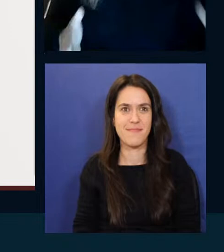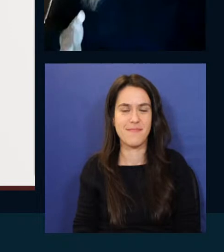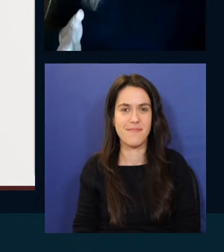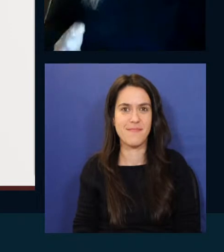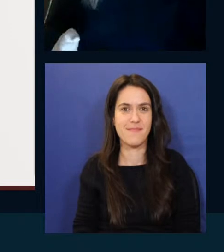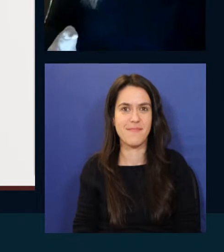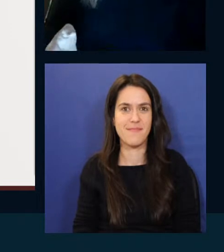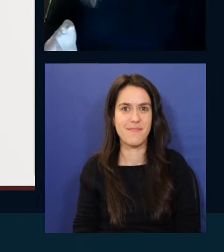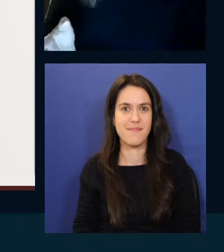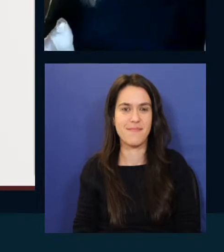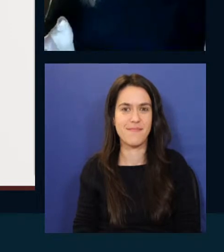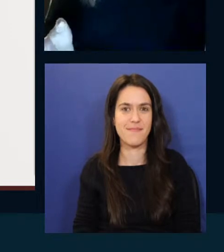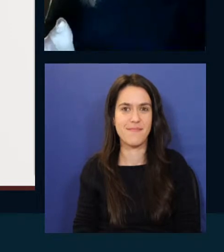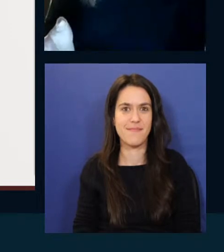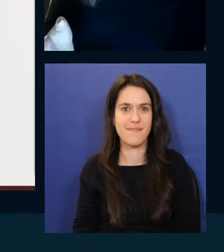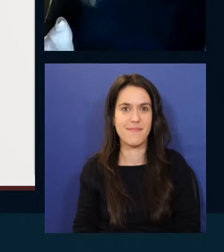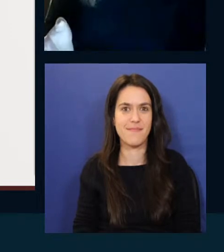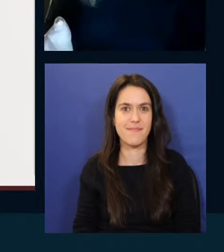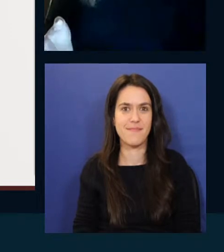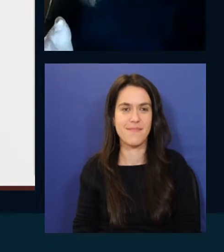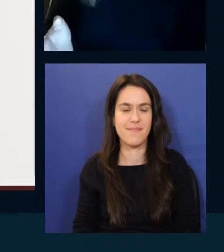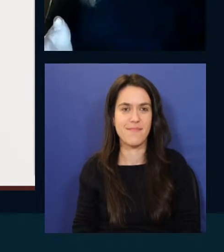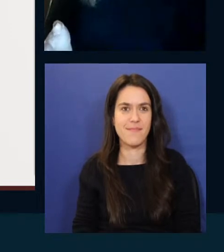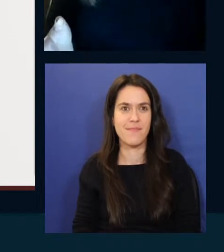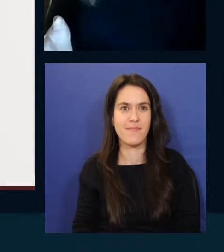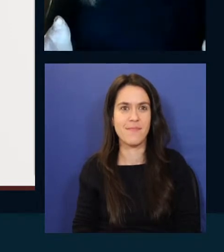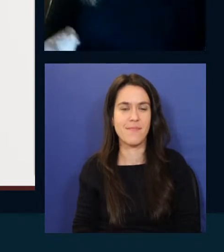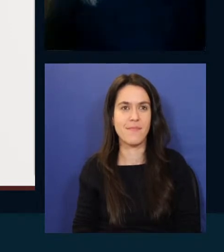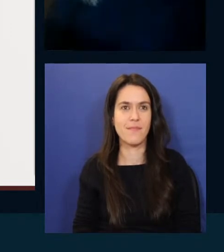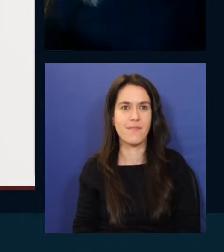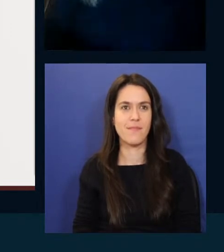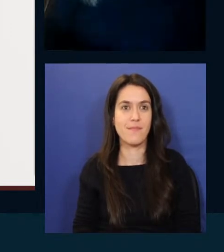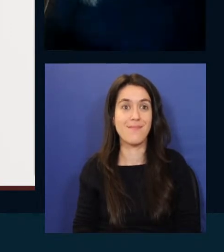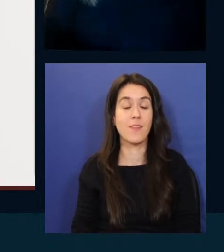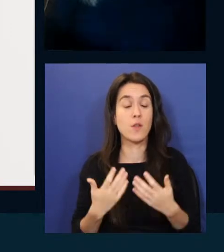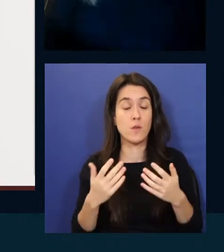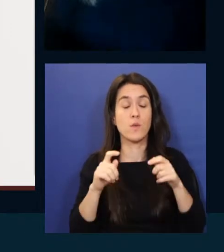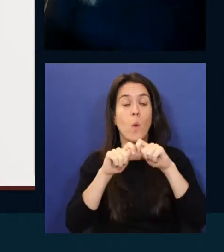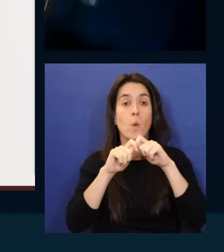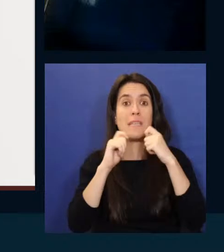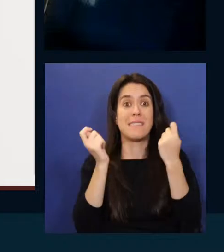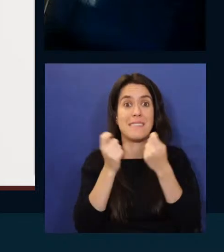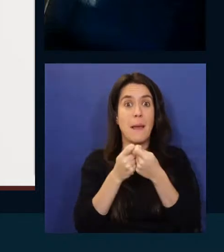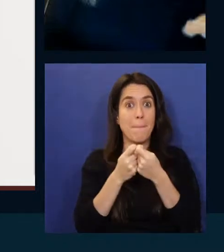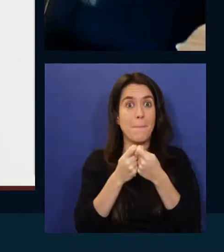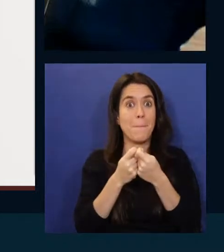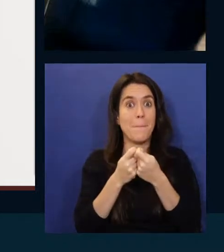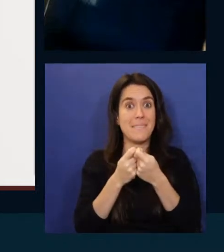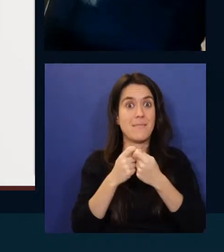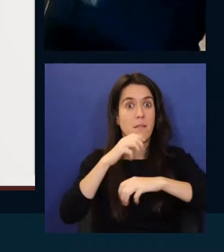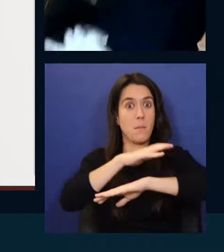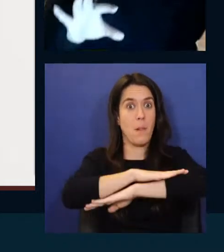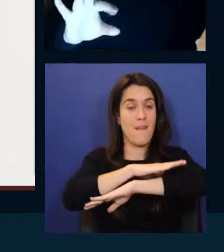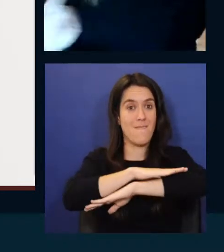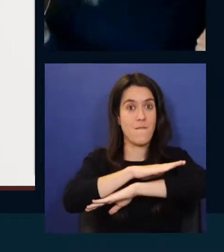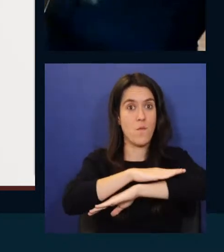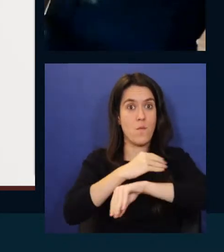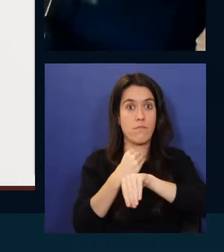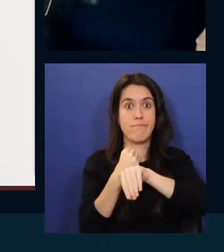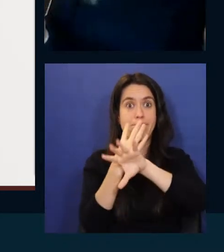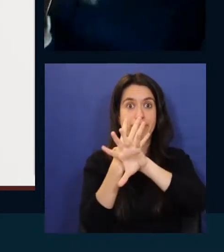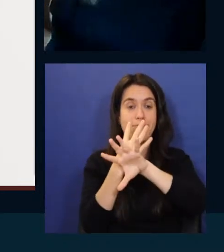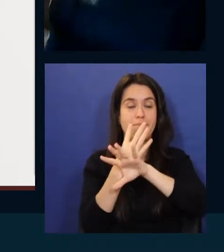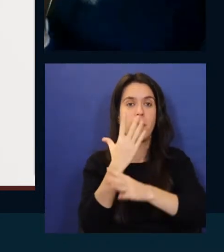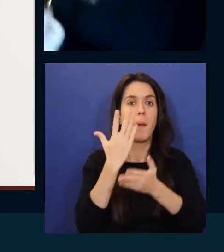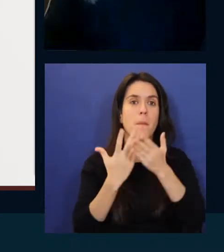I'm in a channel, in a Teams, I can also go into just